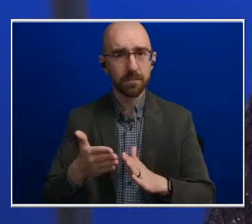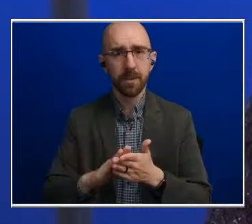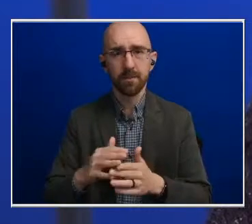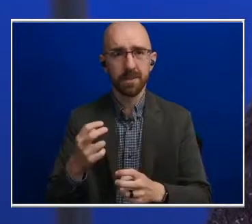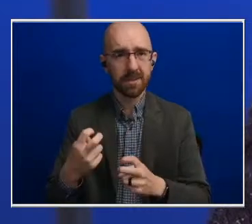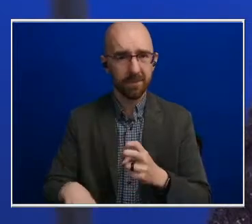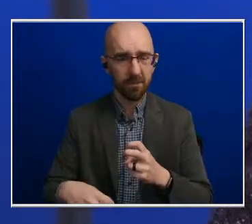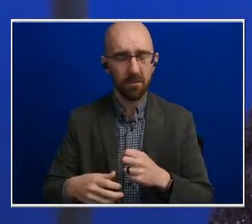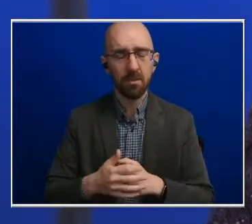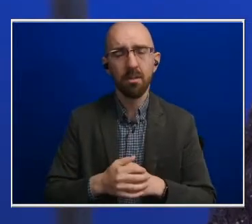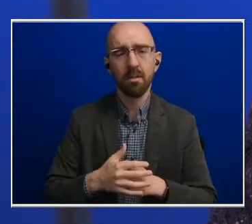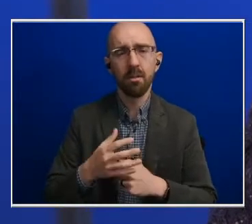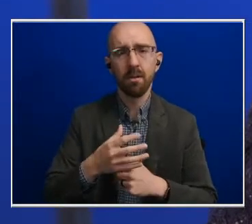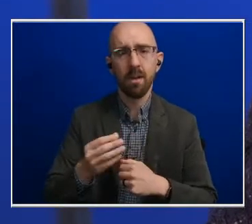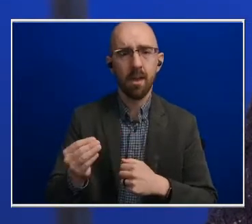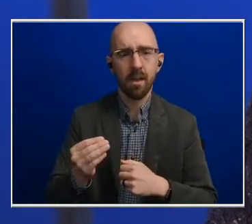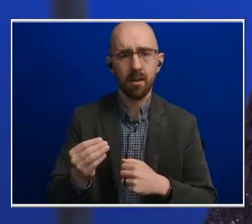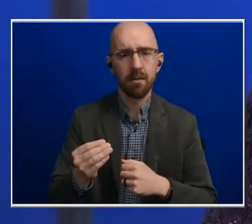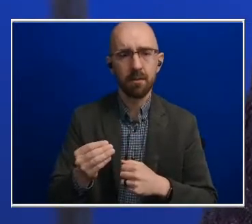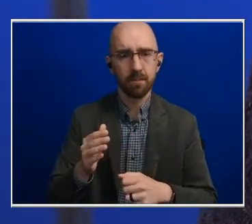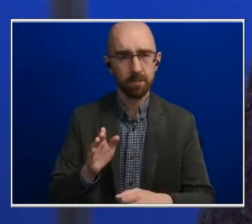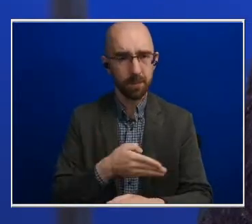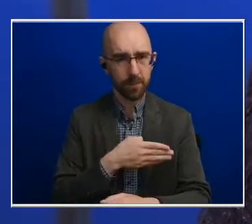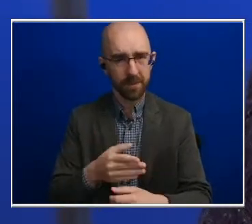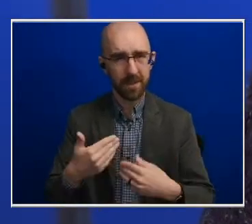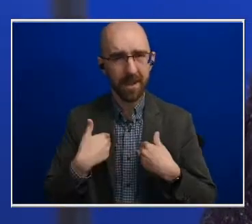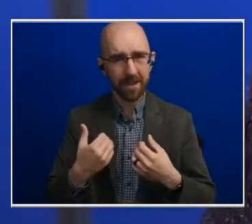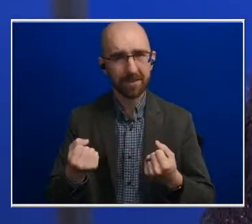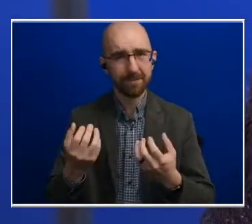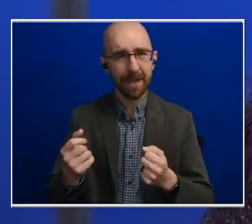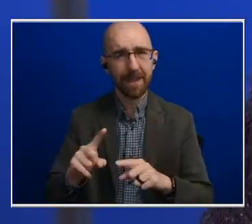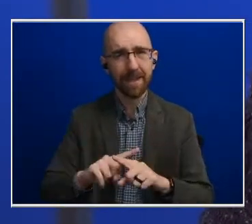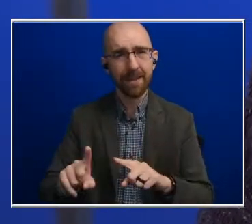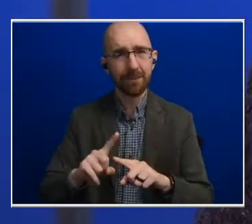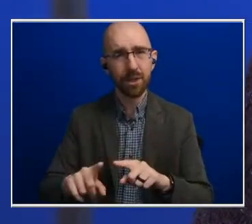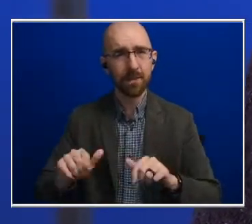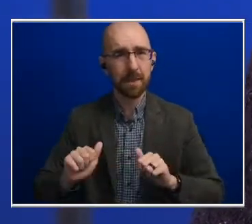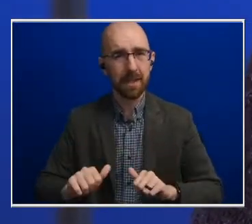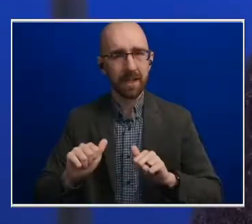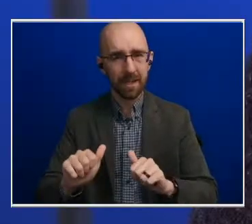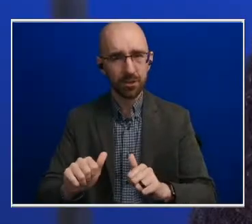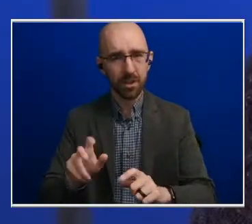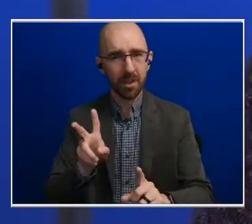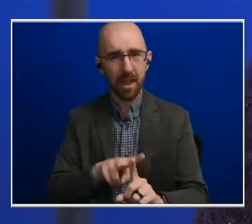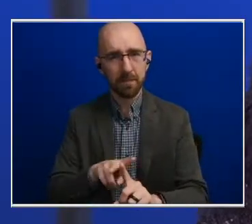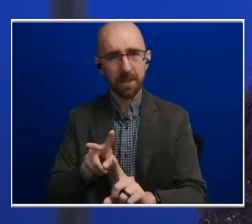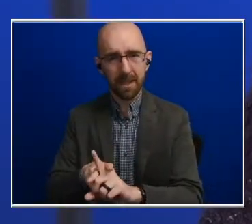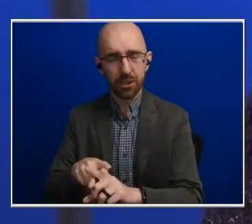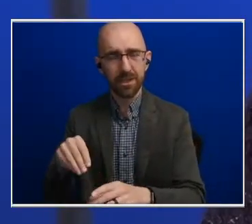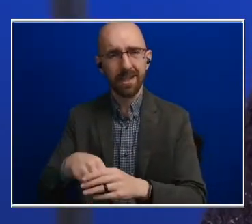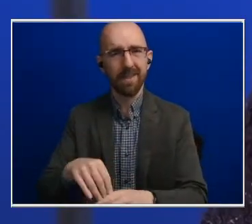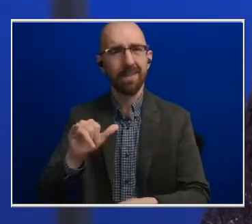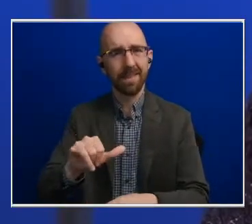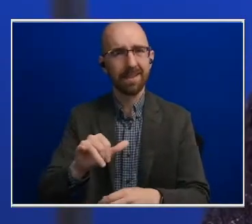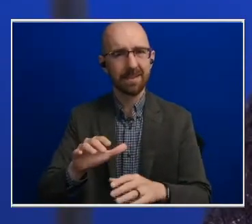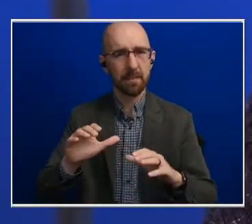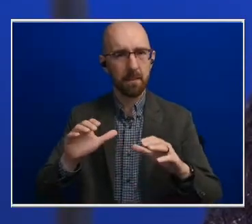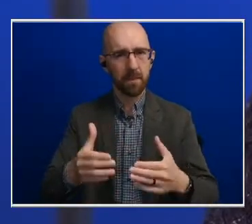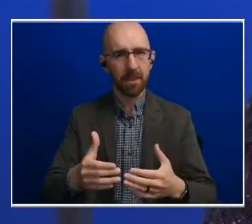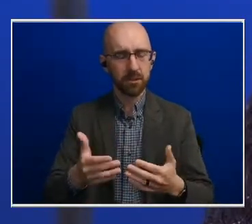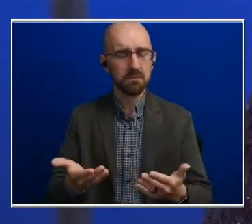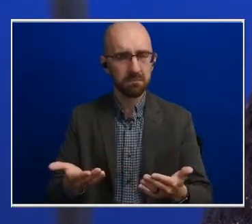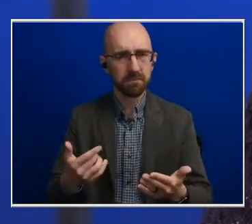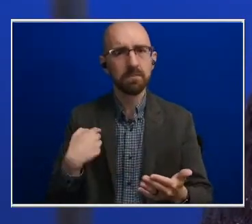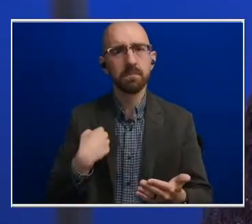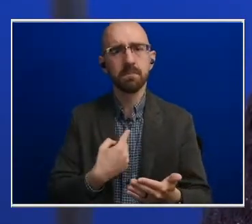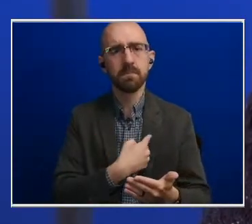And music has so many different potential applications in this population. In my